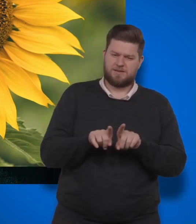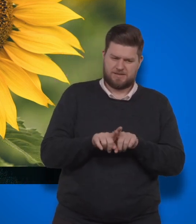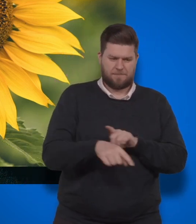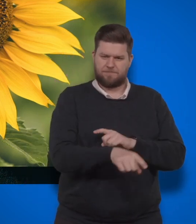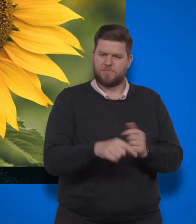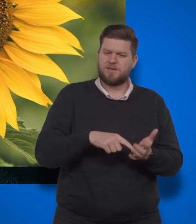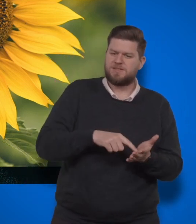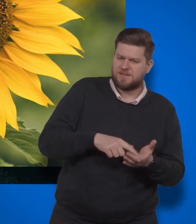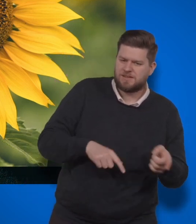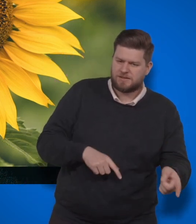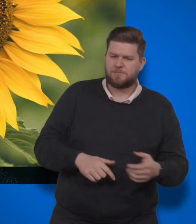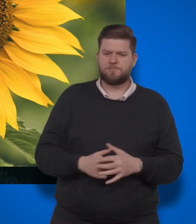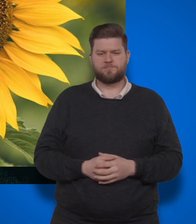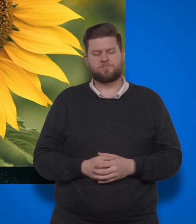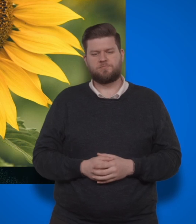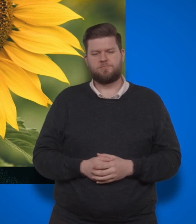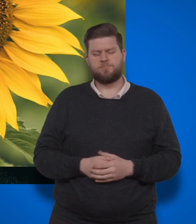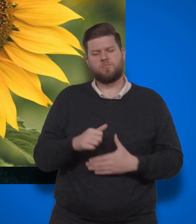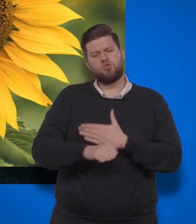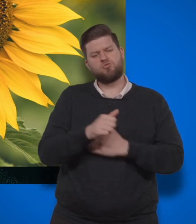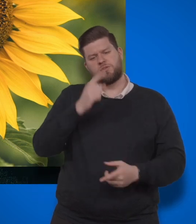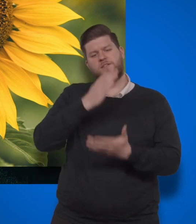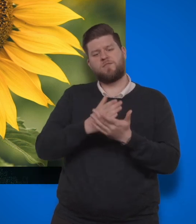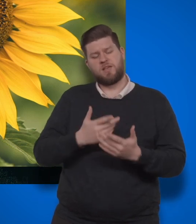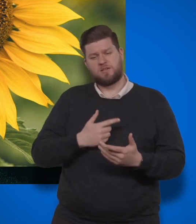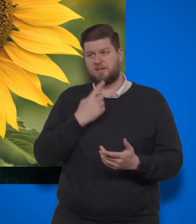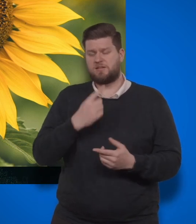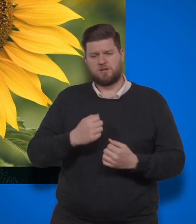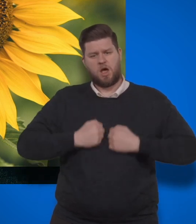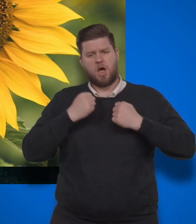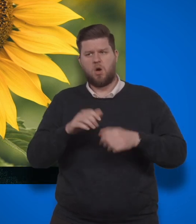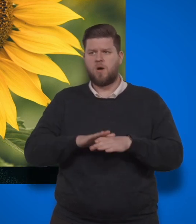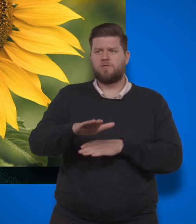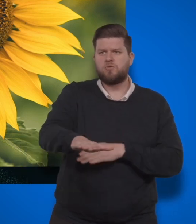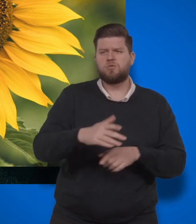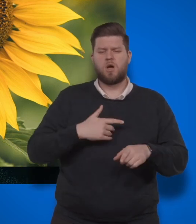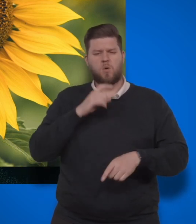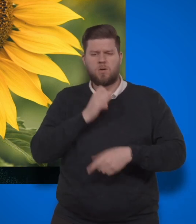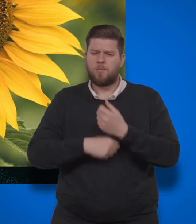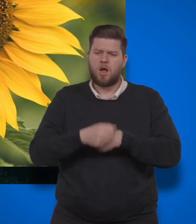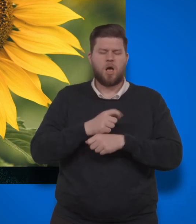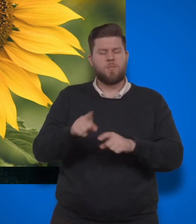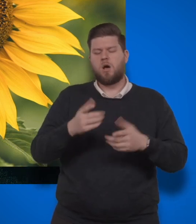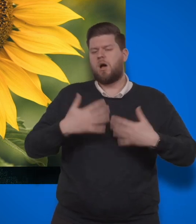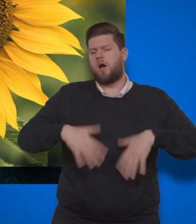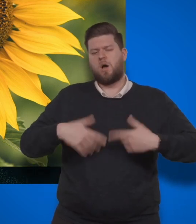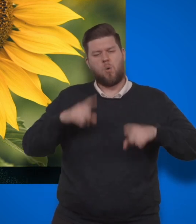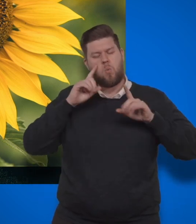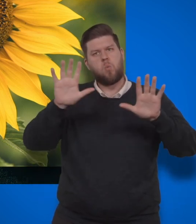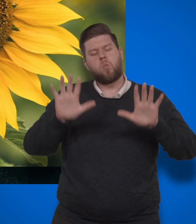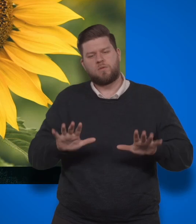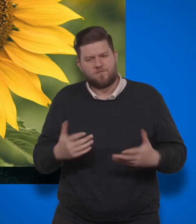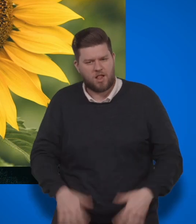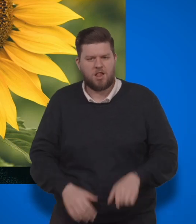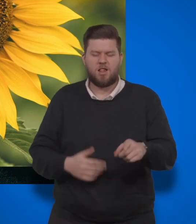Christian faith claims that our human future is going to be far more wonderful than the most outlandish speculation of science fiction writers. And